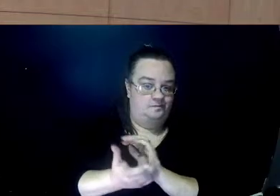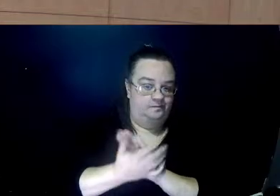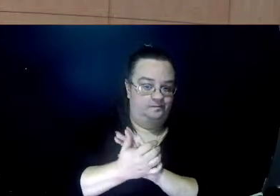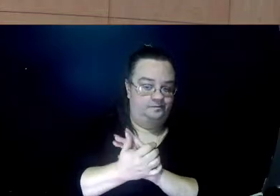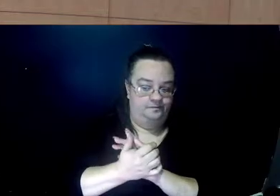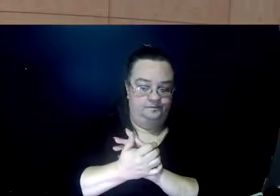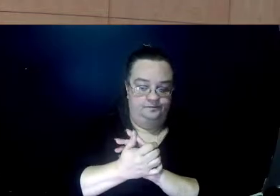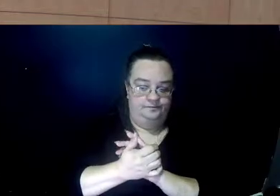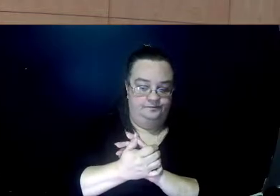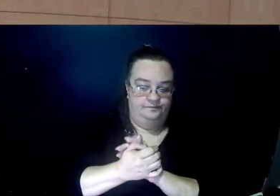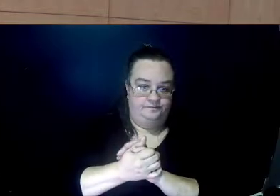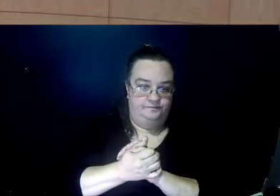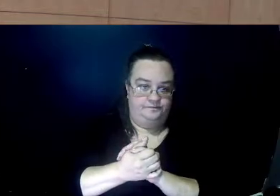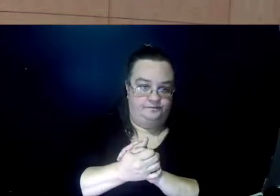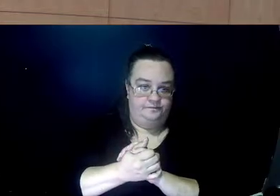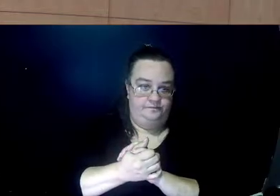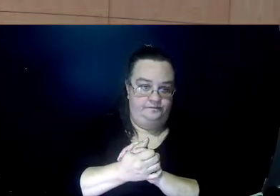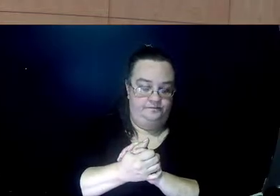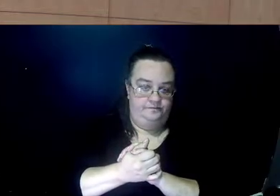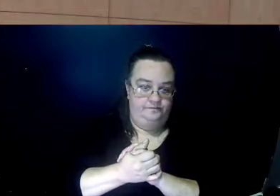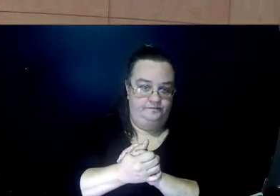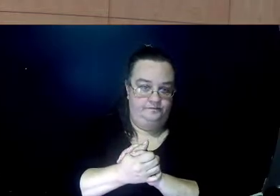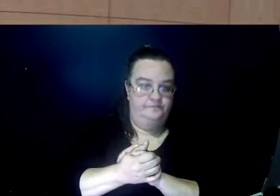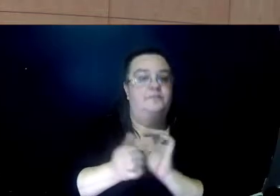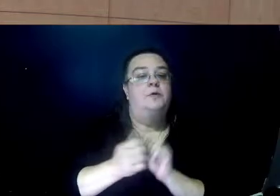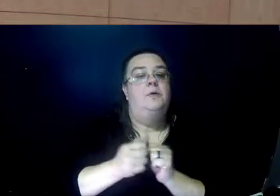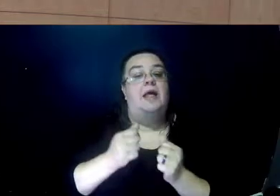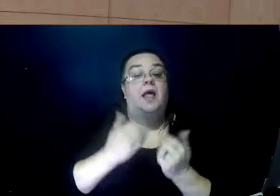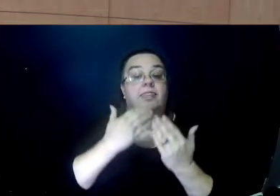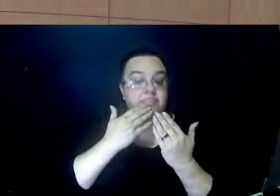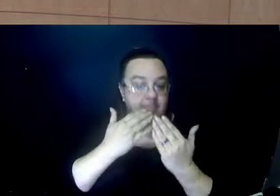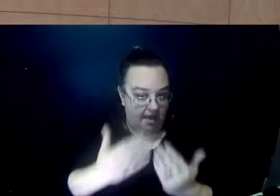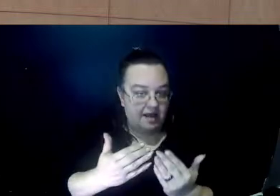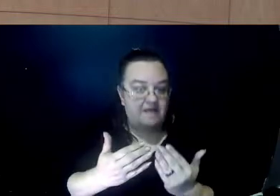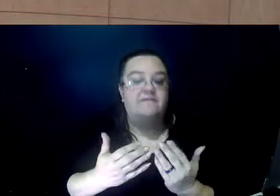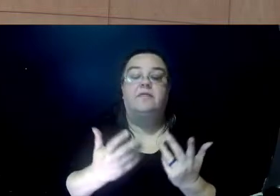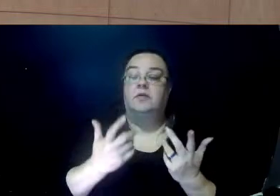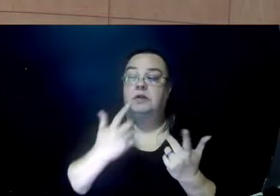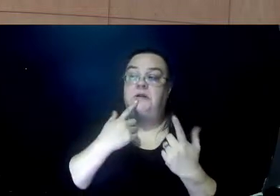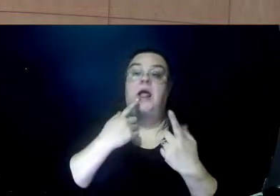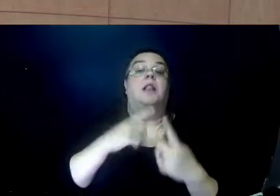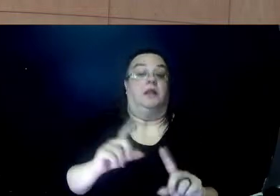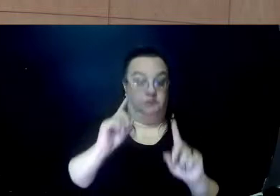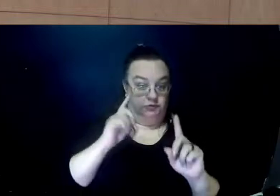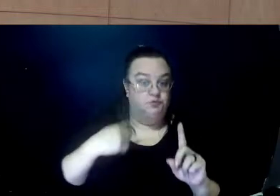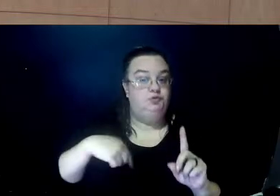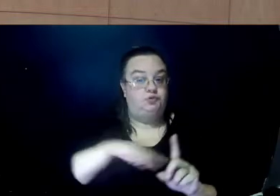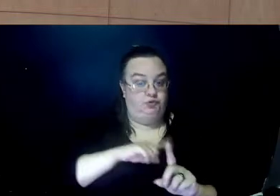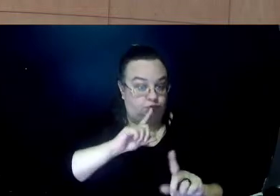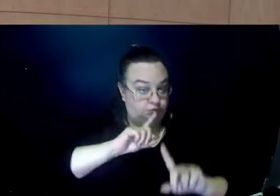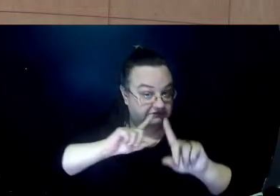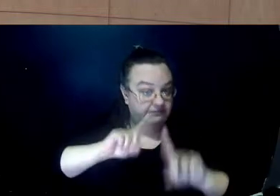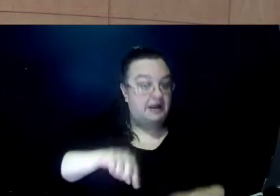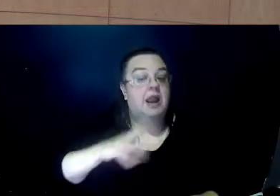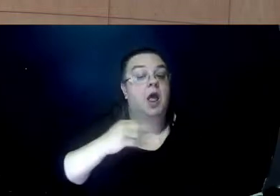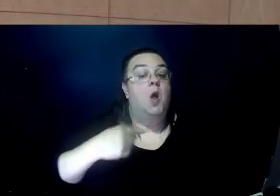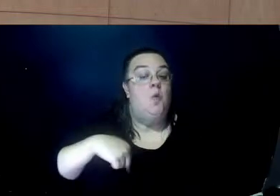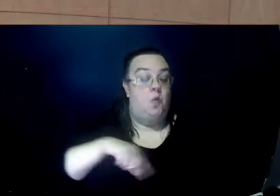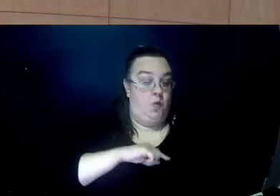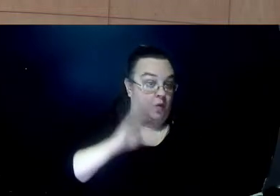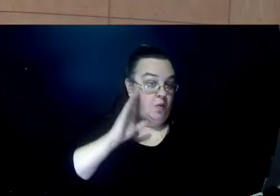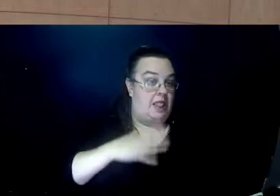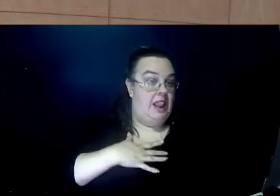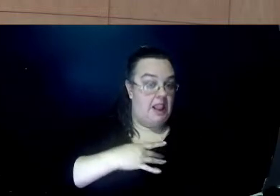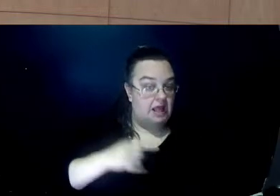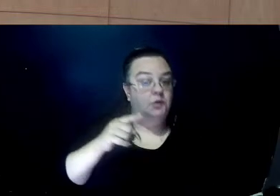thank you. At long last, we are responding, and we would like you